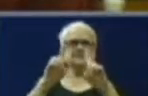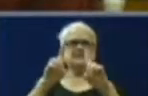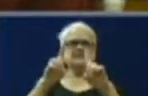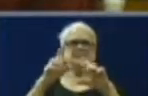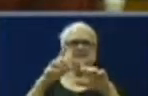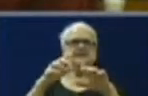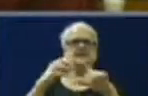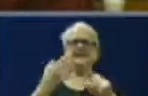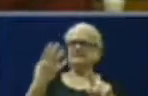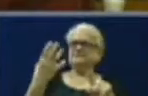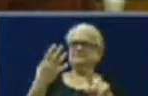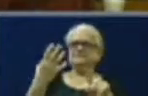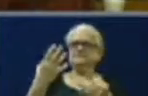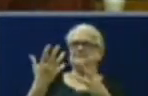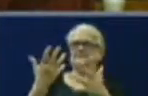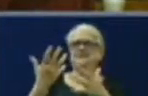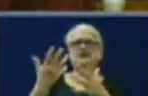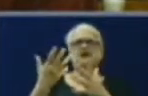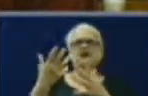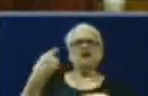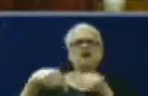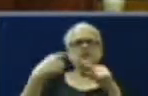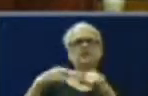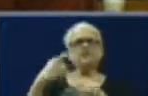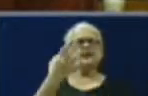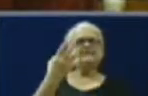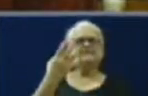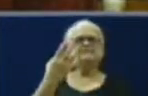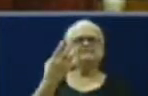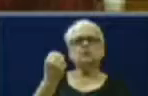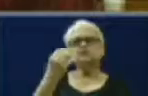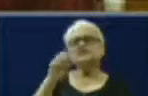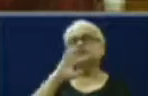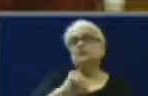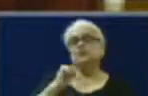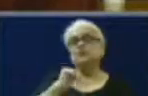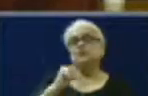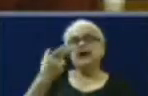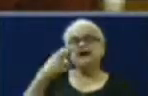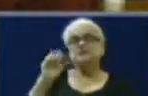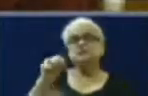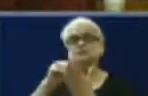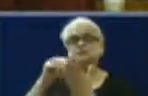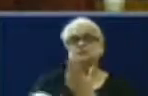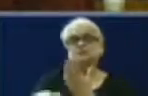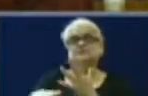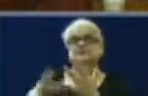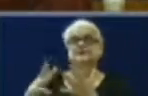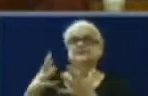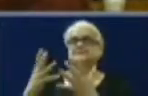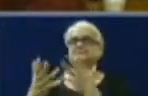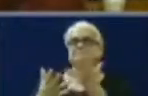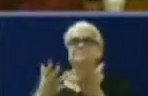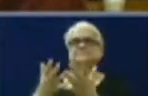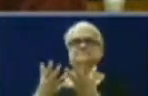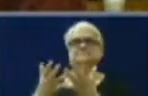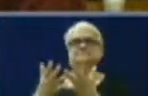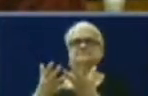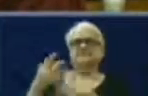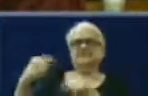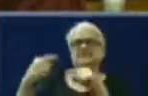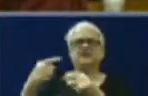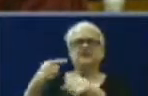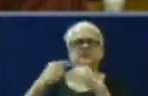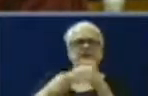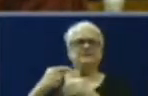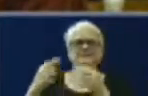14-year-old high school freshman in the hallway outside of her classroom for no other purpose than to evade his professional obligations. Do we really